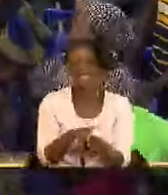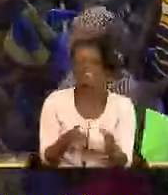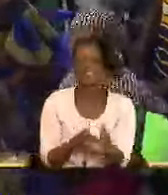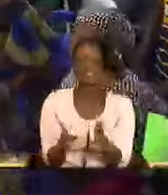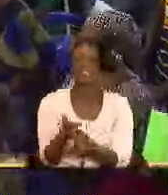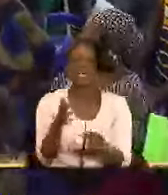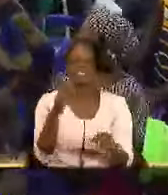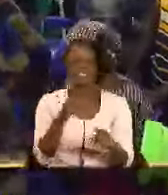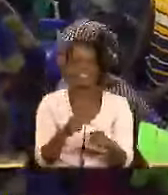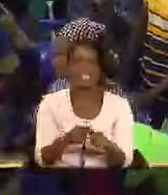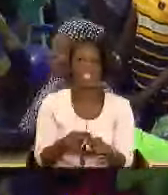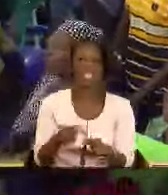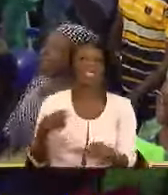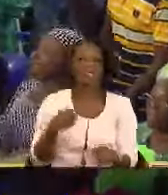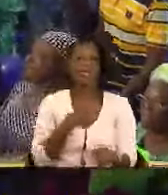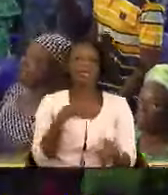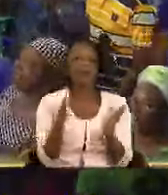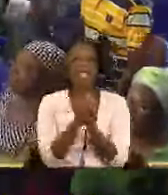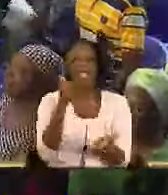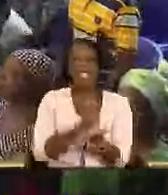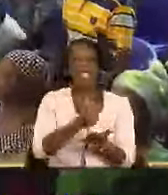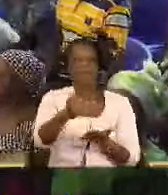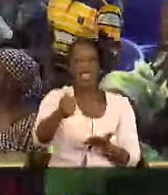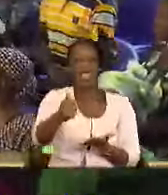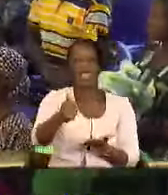Jesus name they C